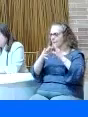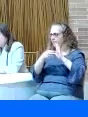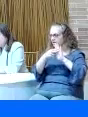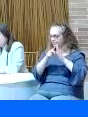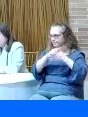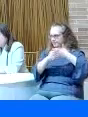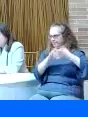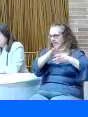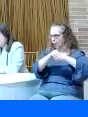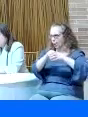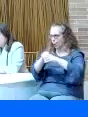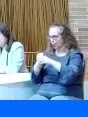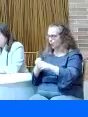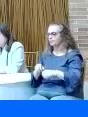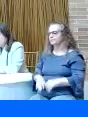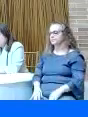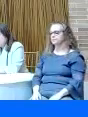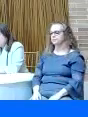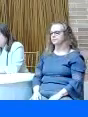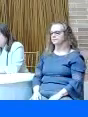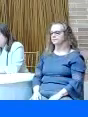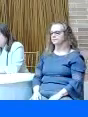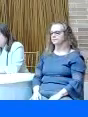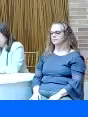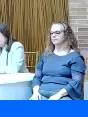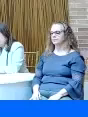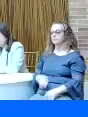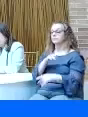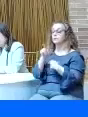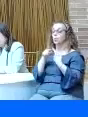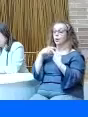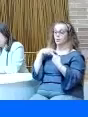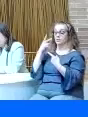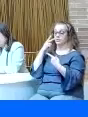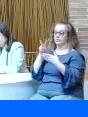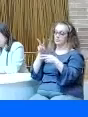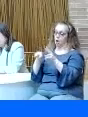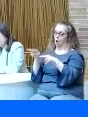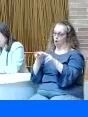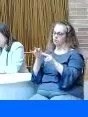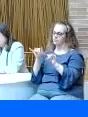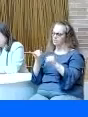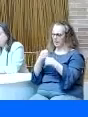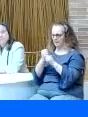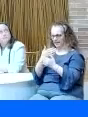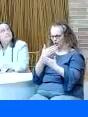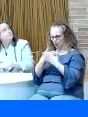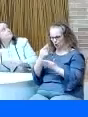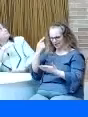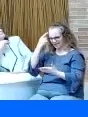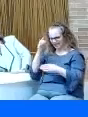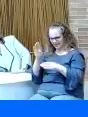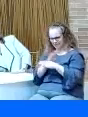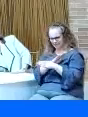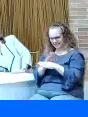etc etc progress has been made the Fair Housing Act was amended in later years years to prohibit discrimination based on